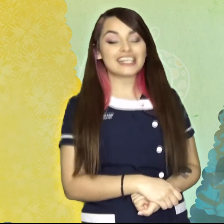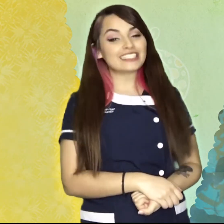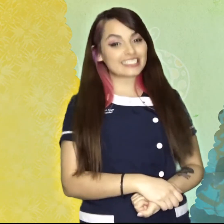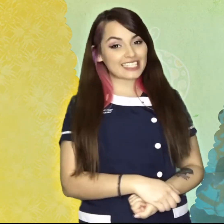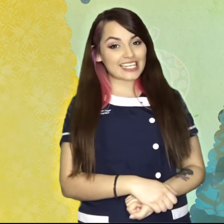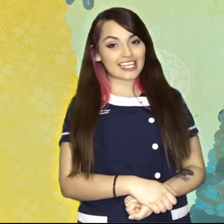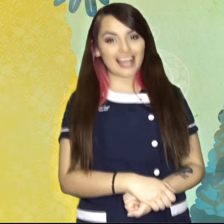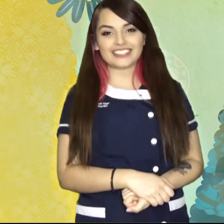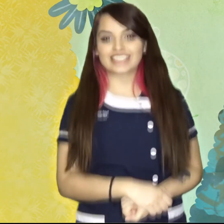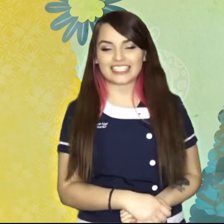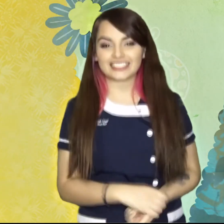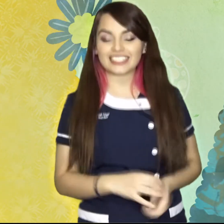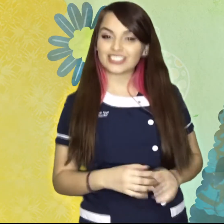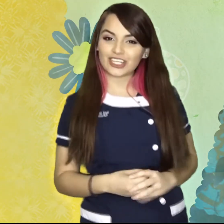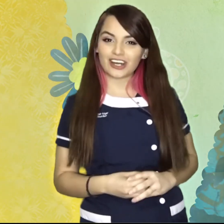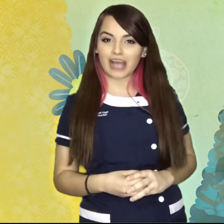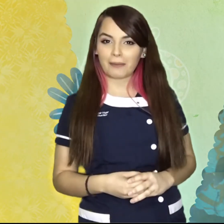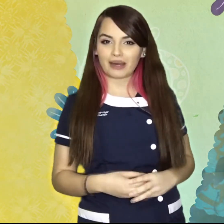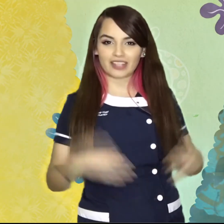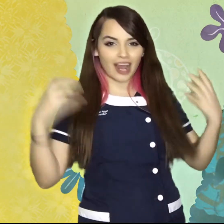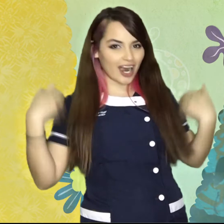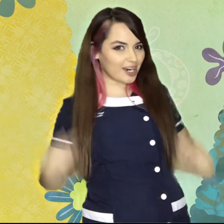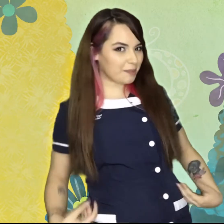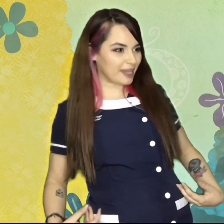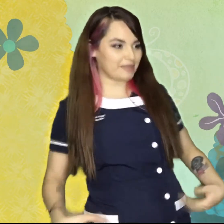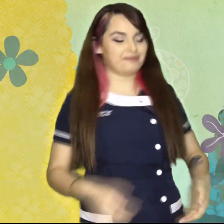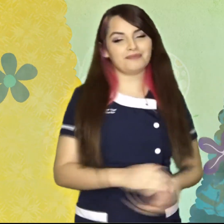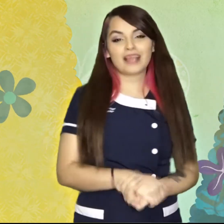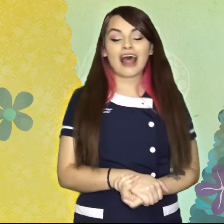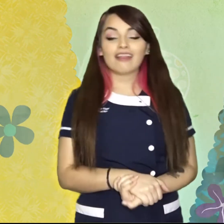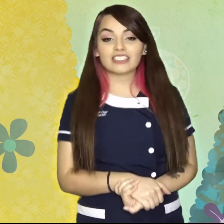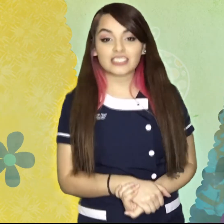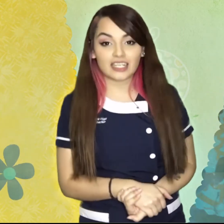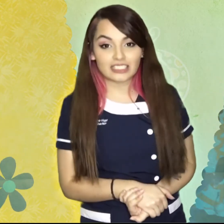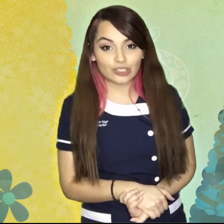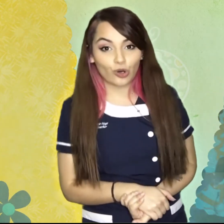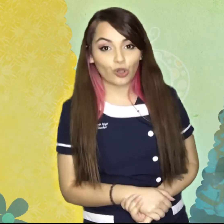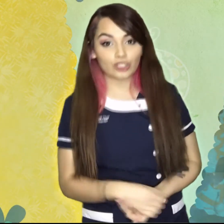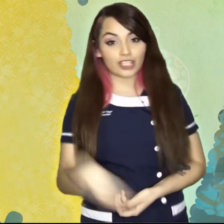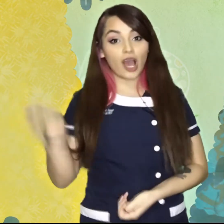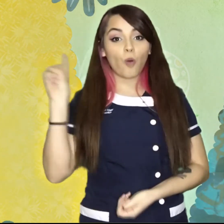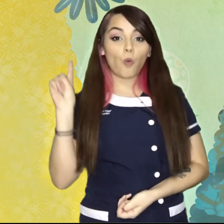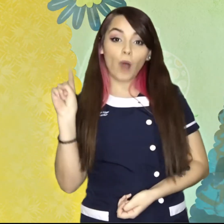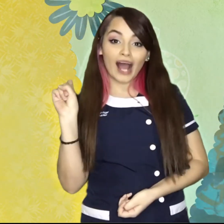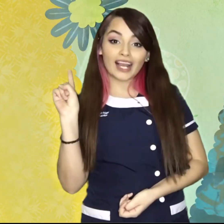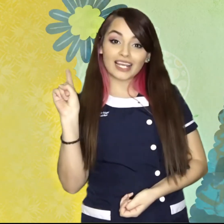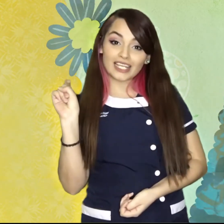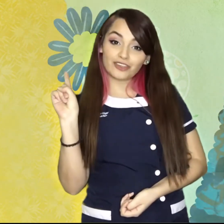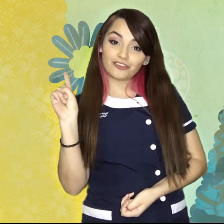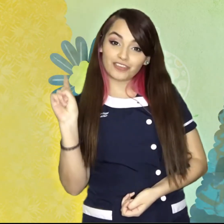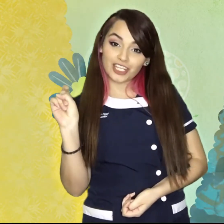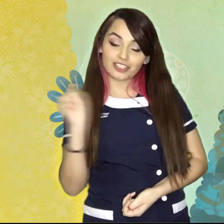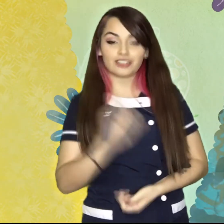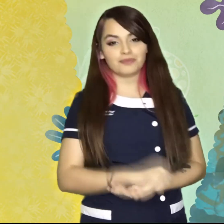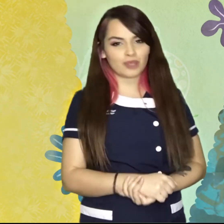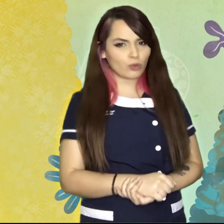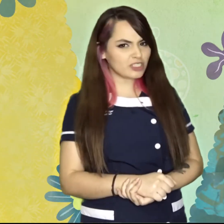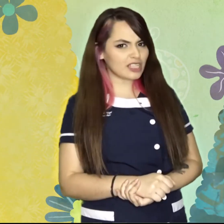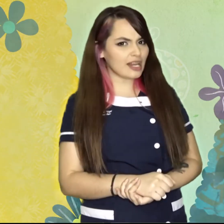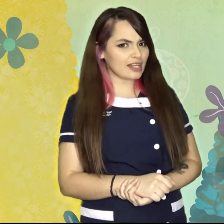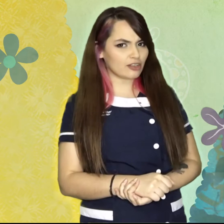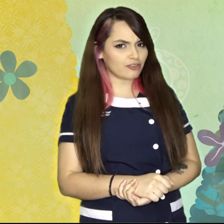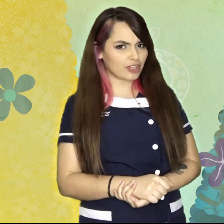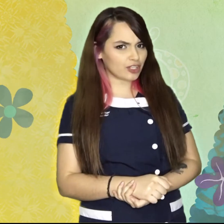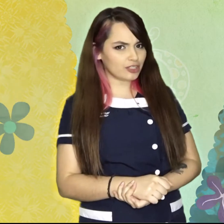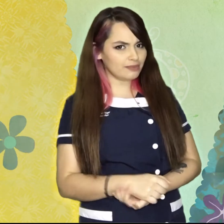learn, sing and dance a song about our body. The song is called One Little Finger.